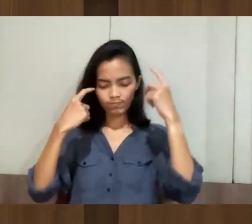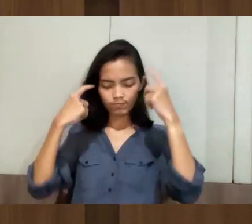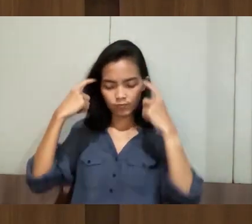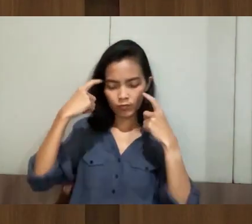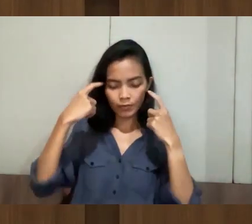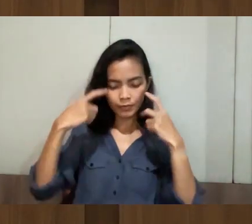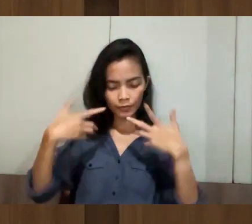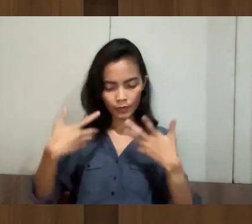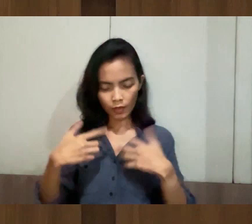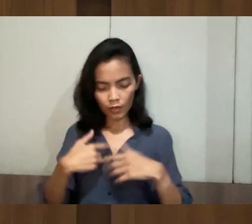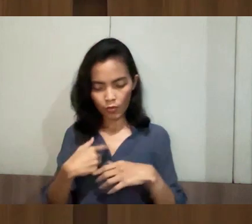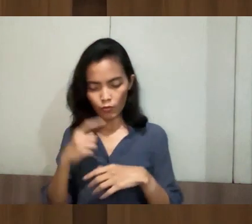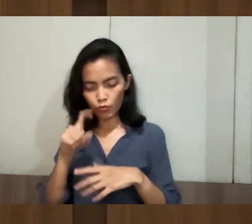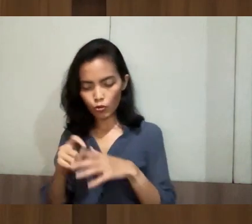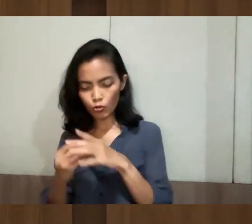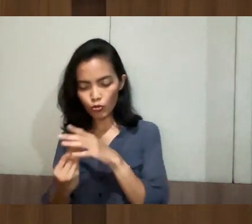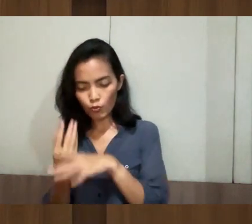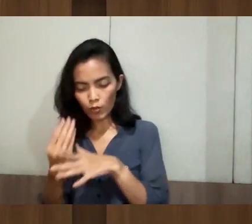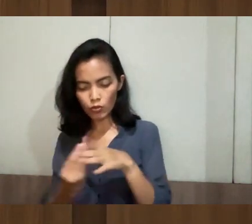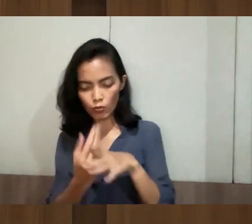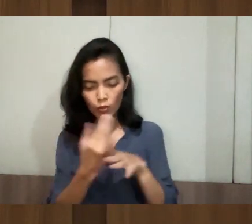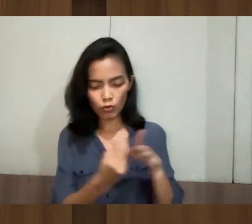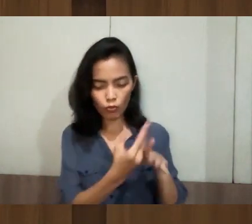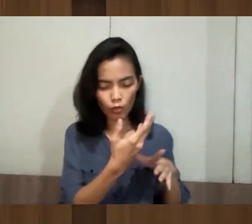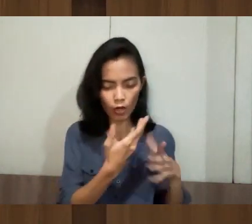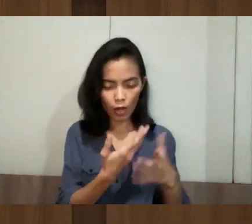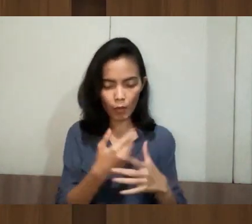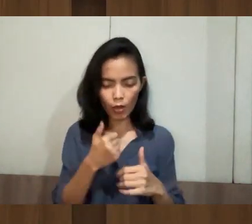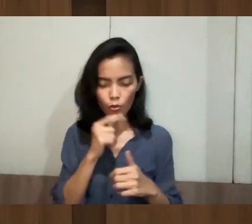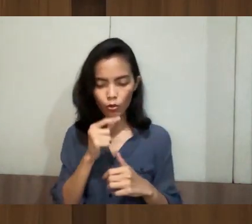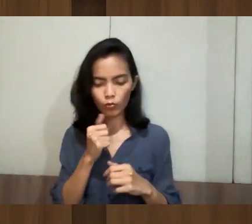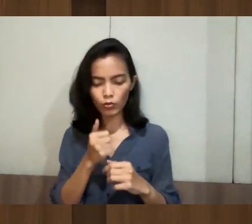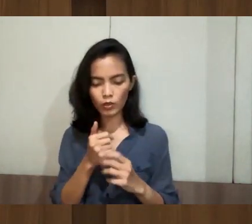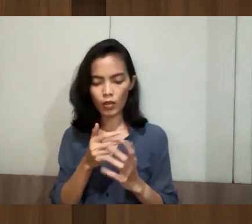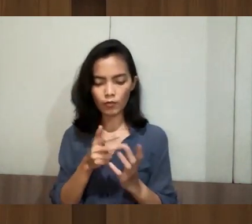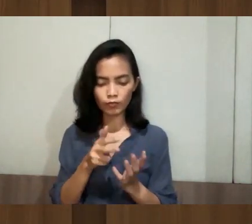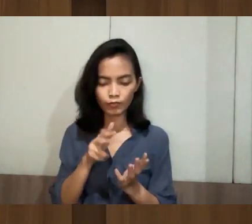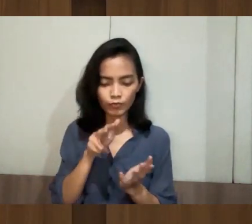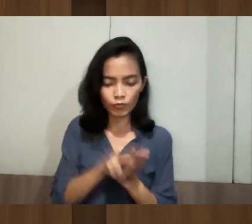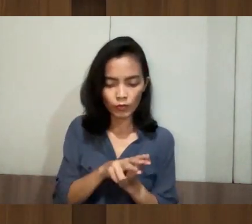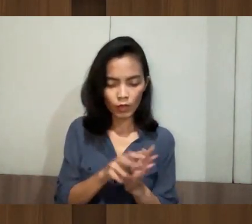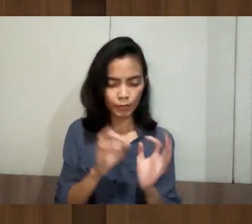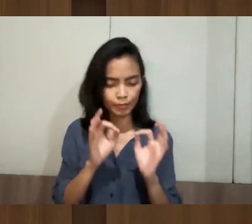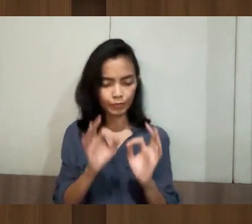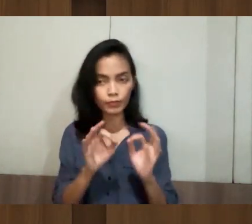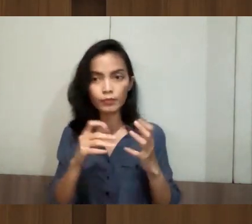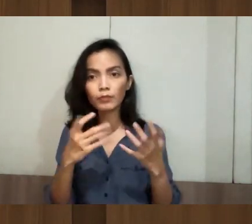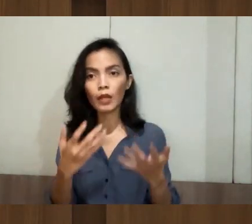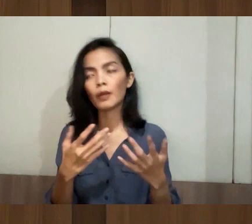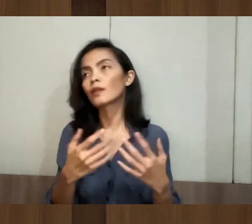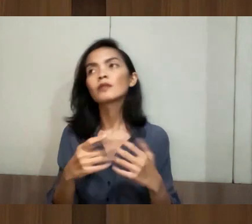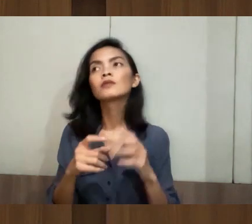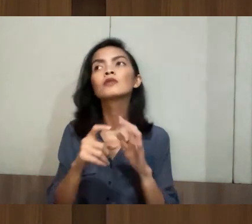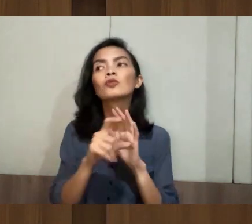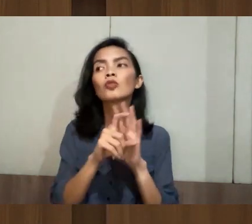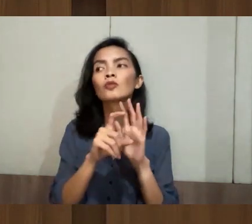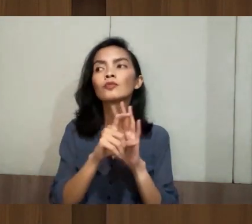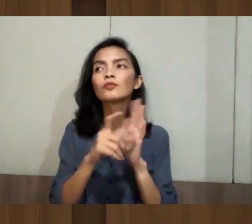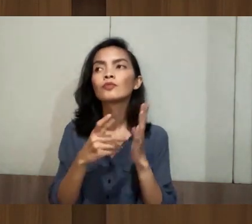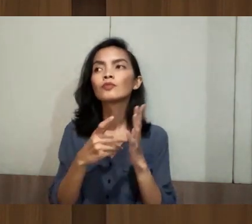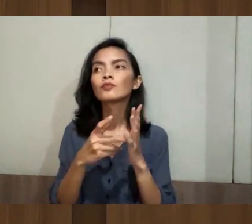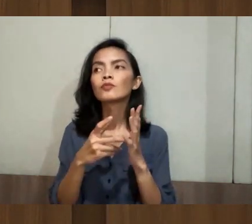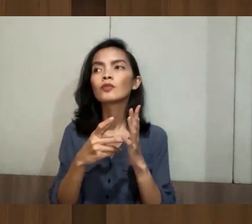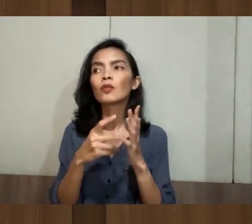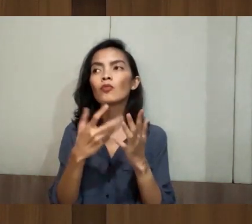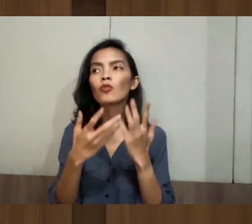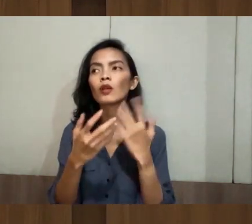You will start to reflect and ponder, what kind of resources do I have to walk down a specific decision? So